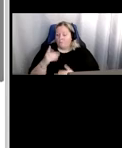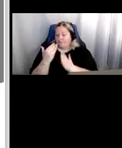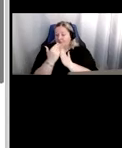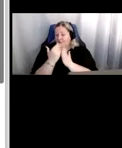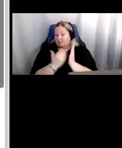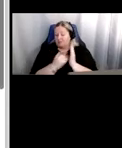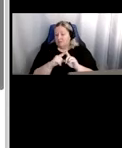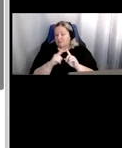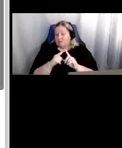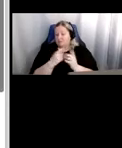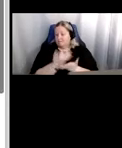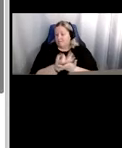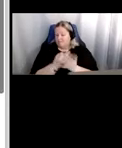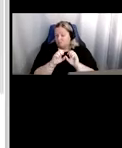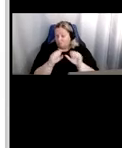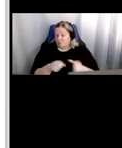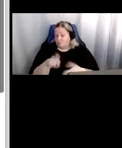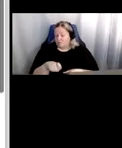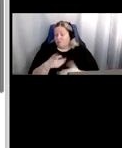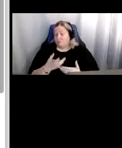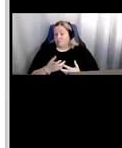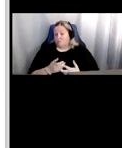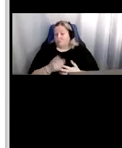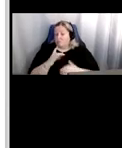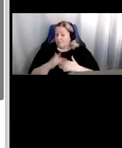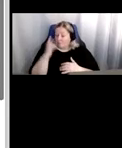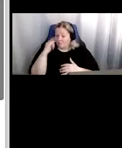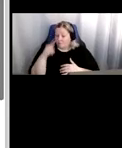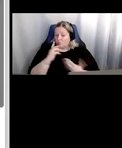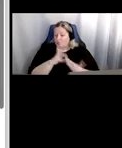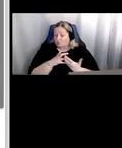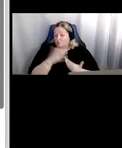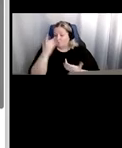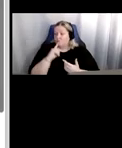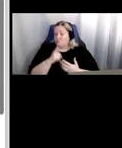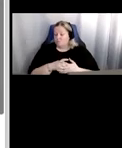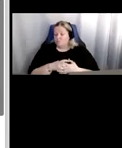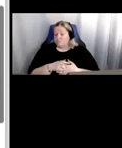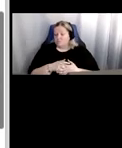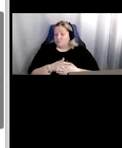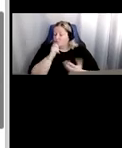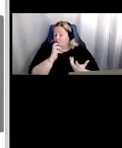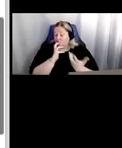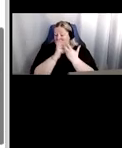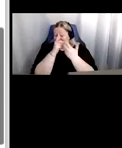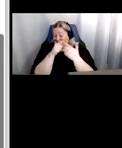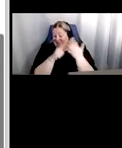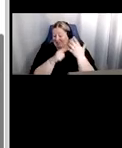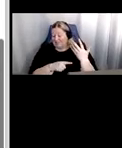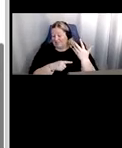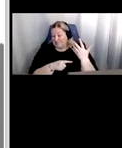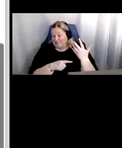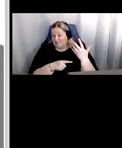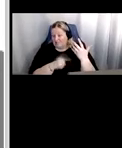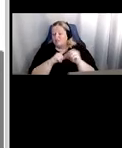different funding sources that you might be available for you. And if you don't fall into any of these categories, then we